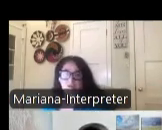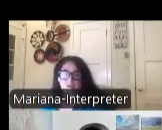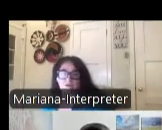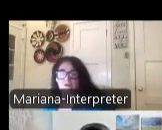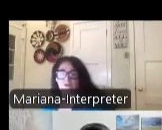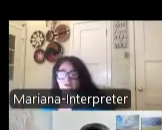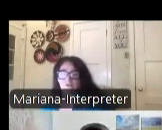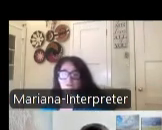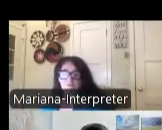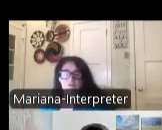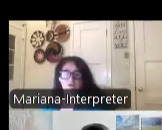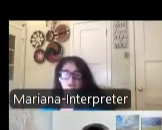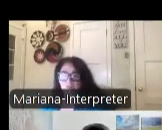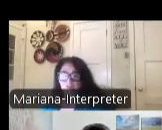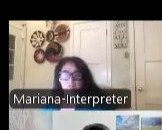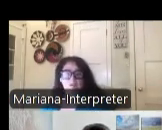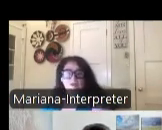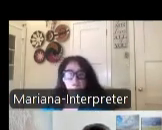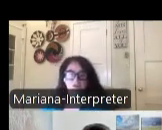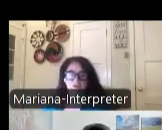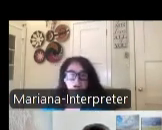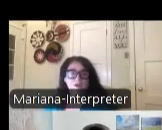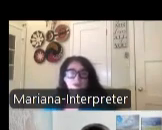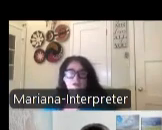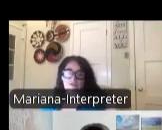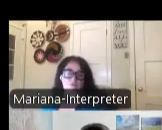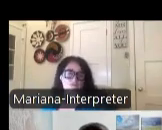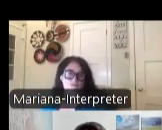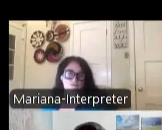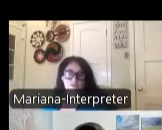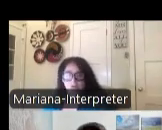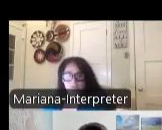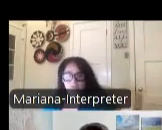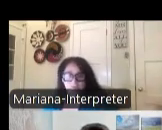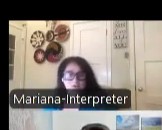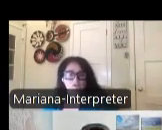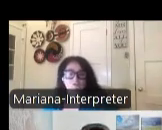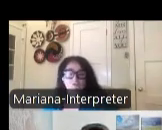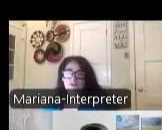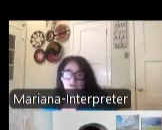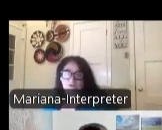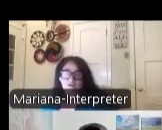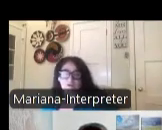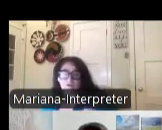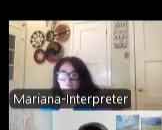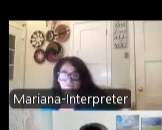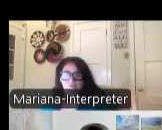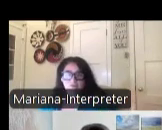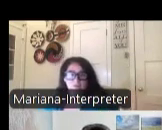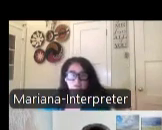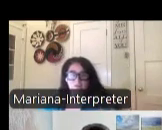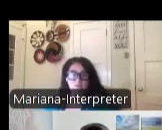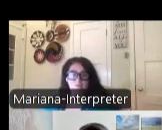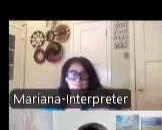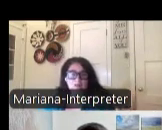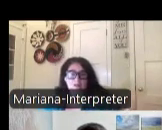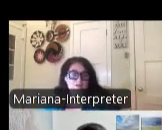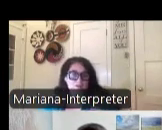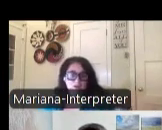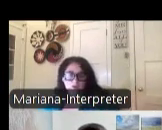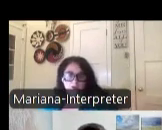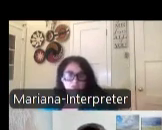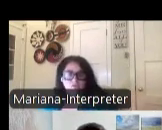think this is a critically important thing to understand that when we build stuff, whether that's individual structures or